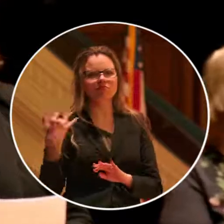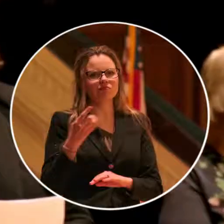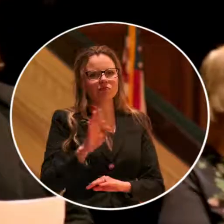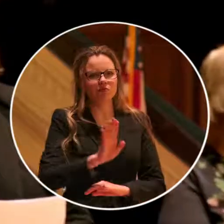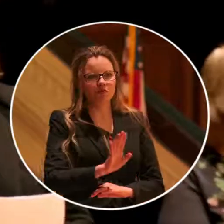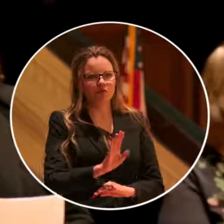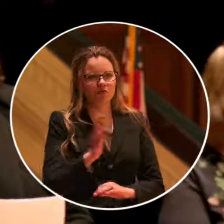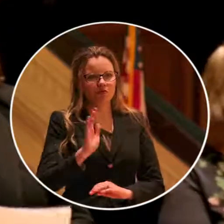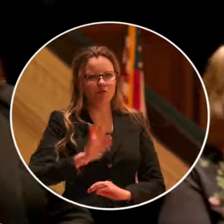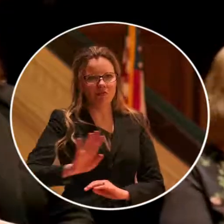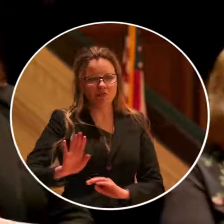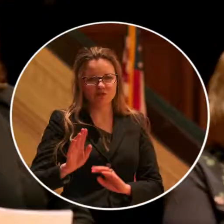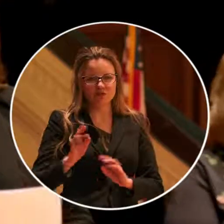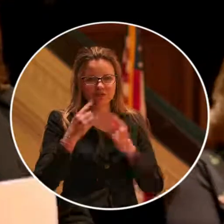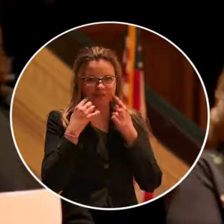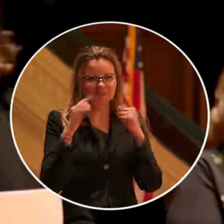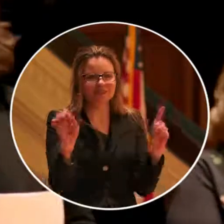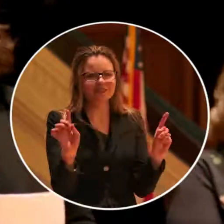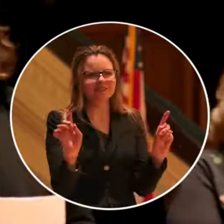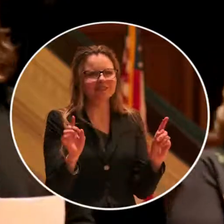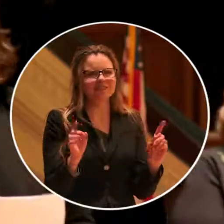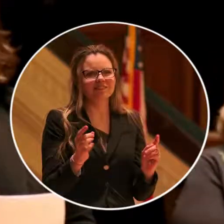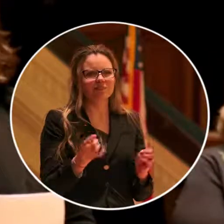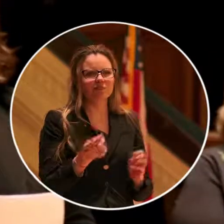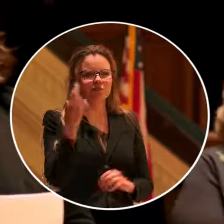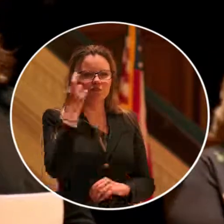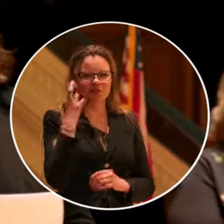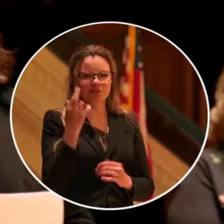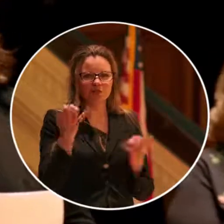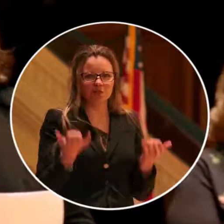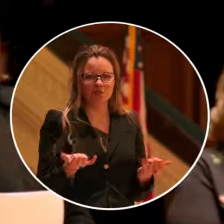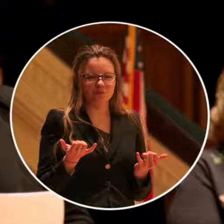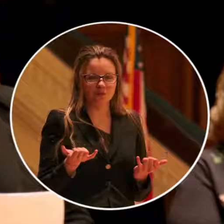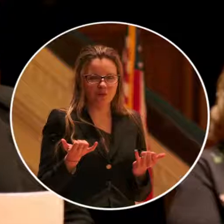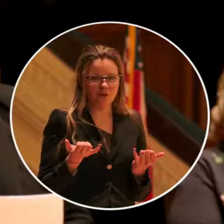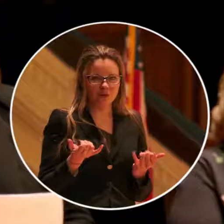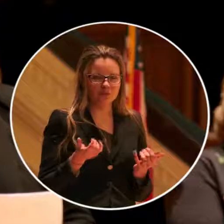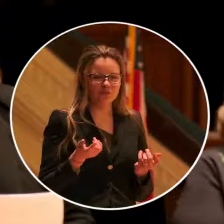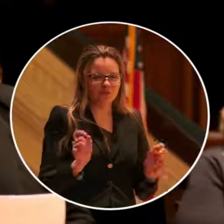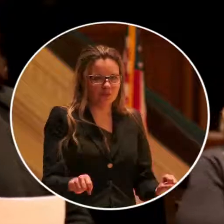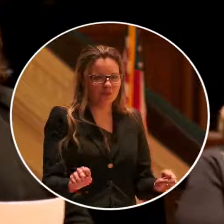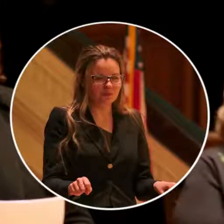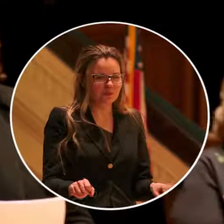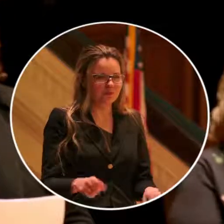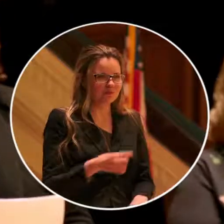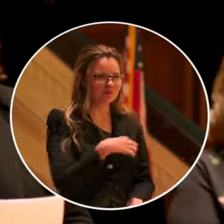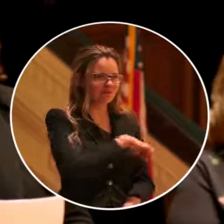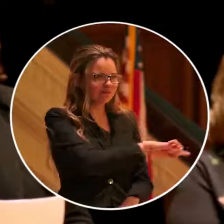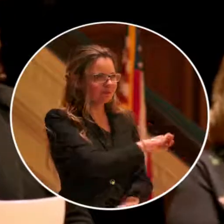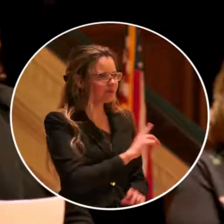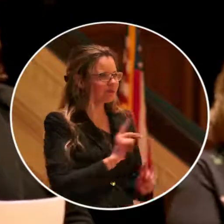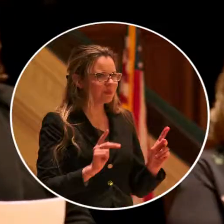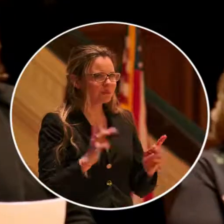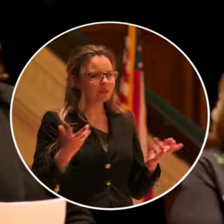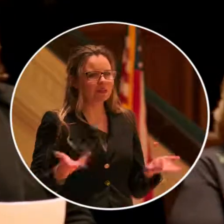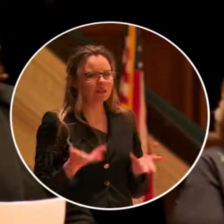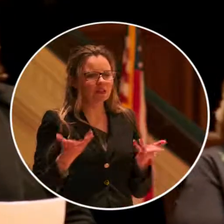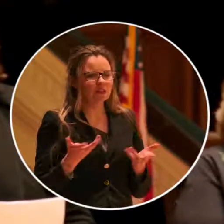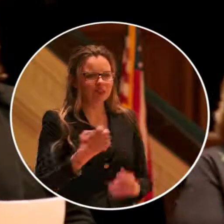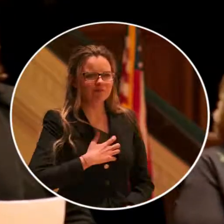possible. And the cast tonight, they are bringing their whole selves to the mic